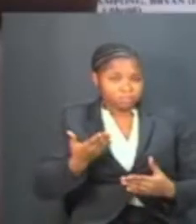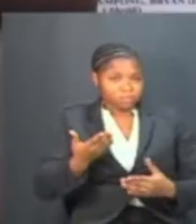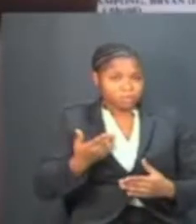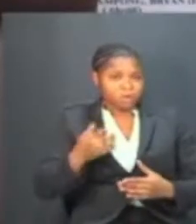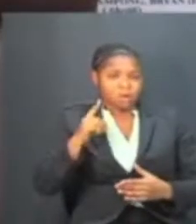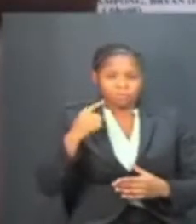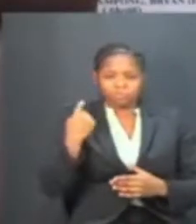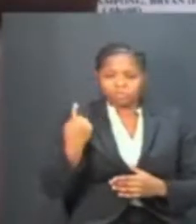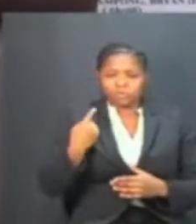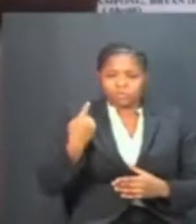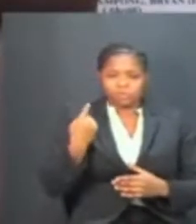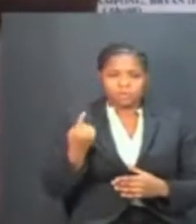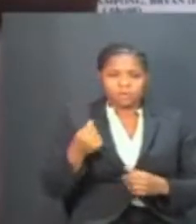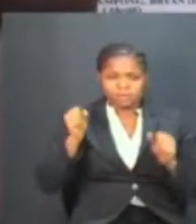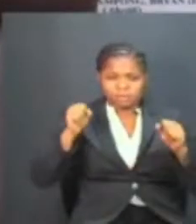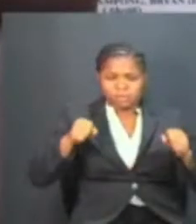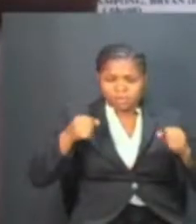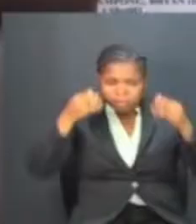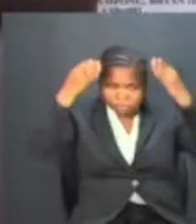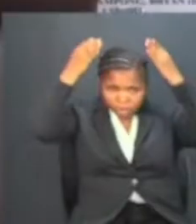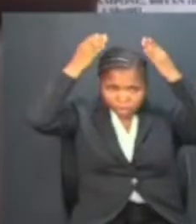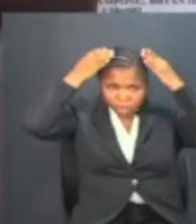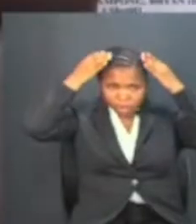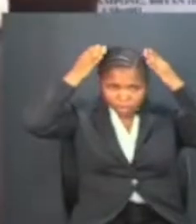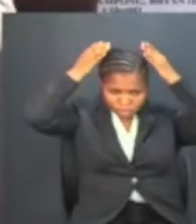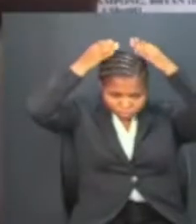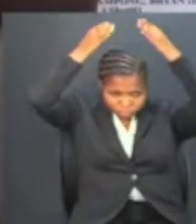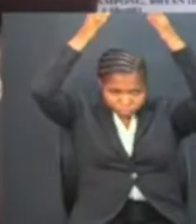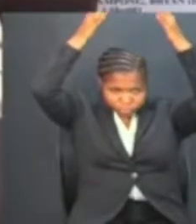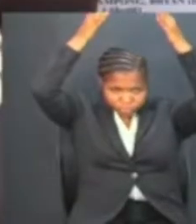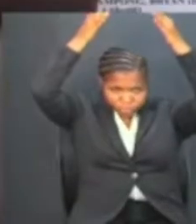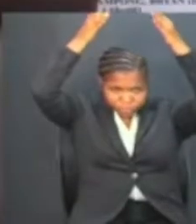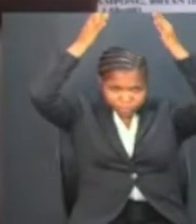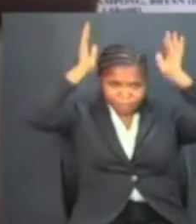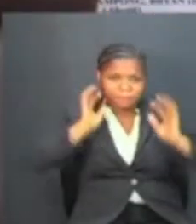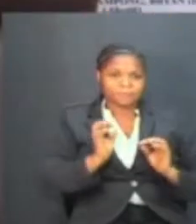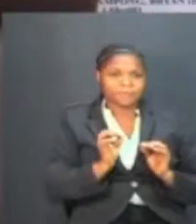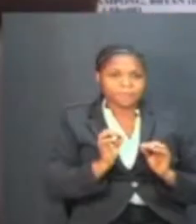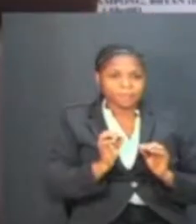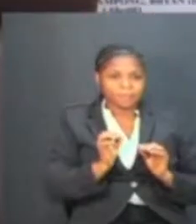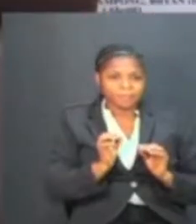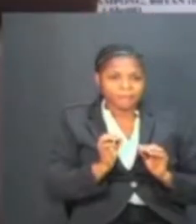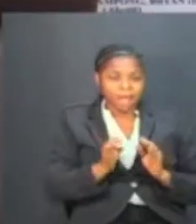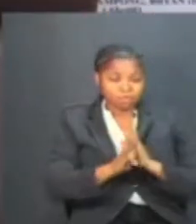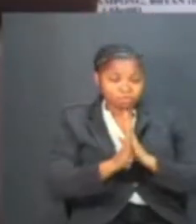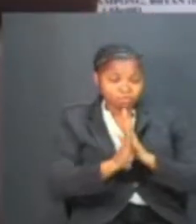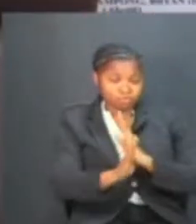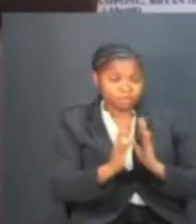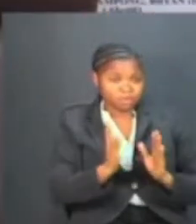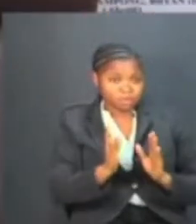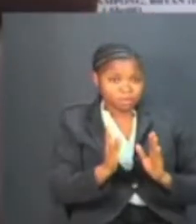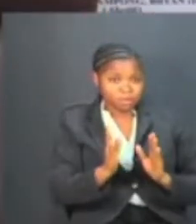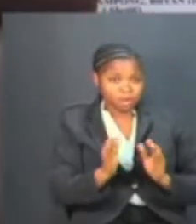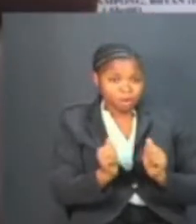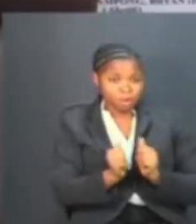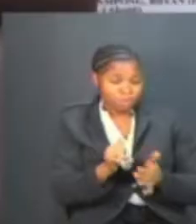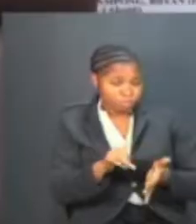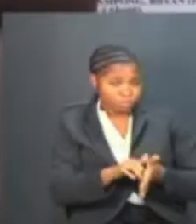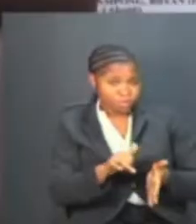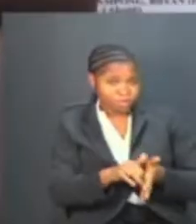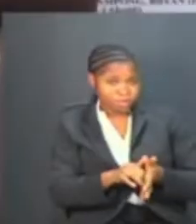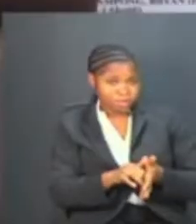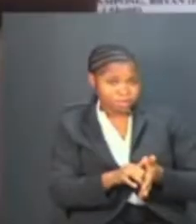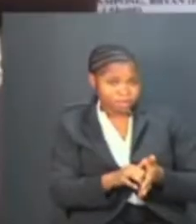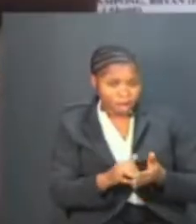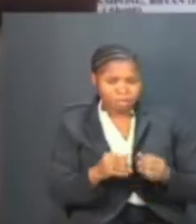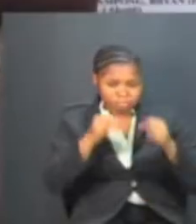Bon, who wear the hat with it pointing straight. So, Mr. Speaker, these basics, as much as the president call